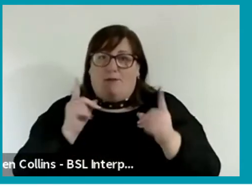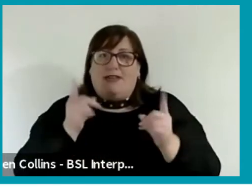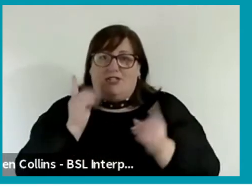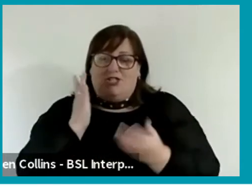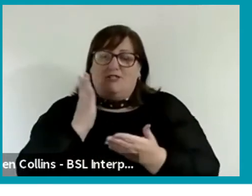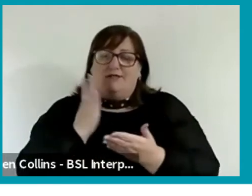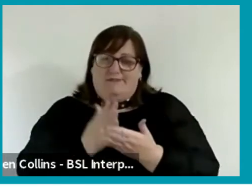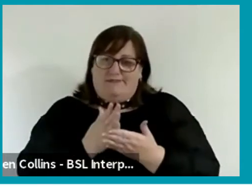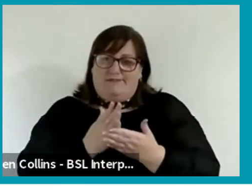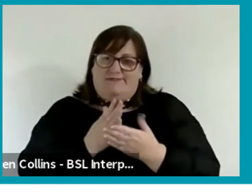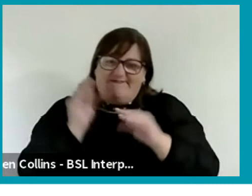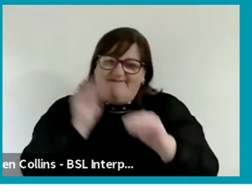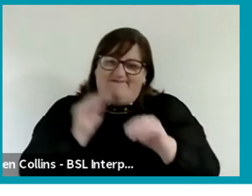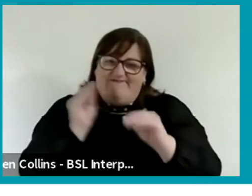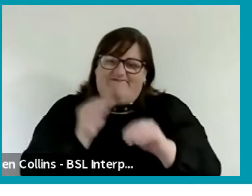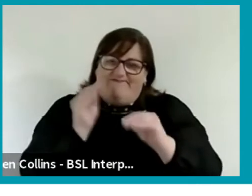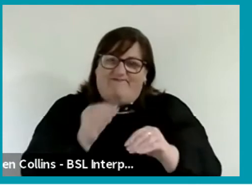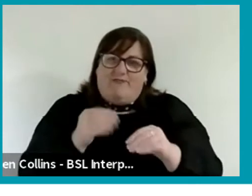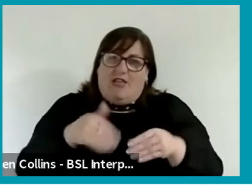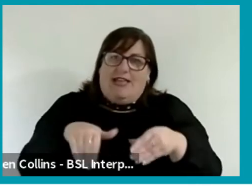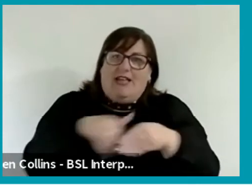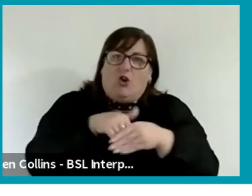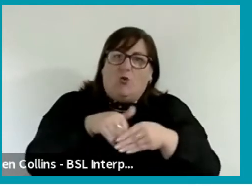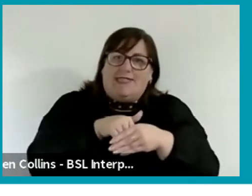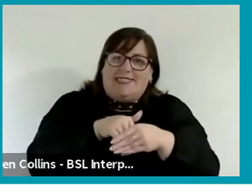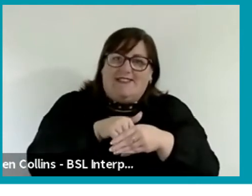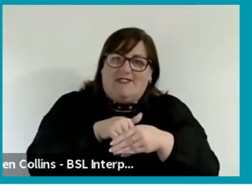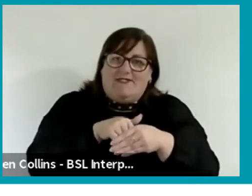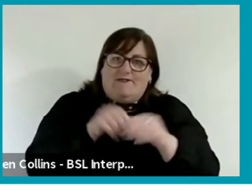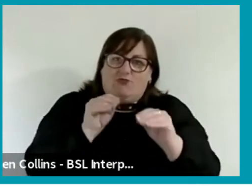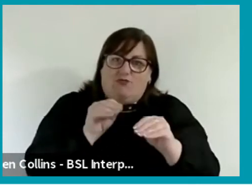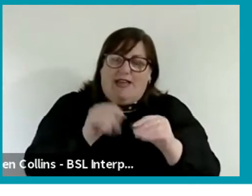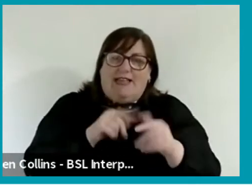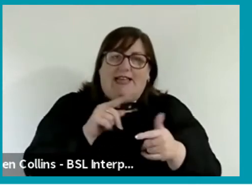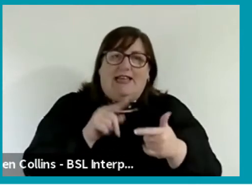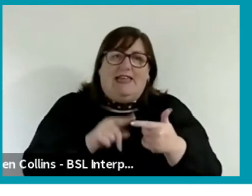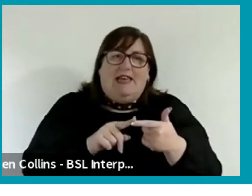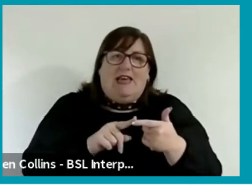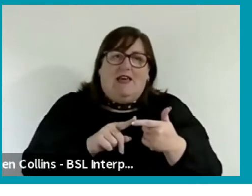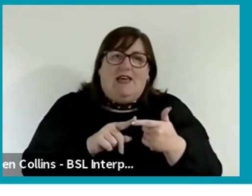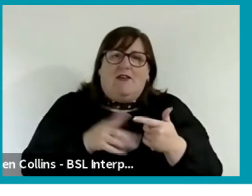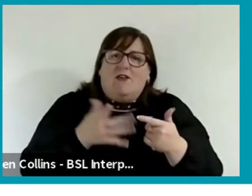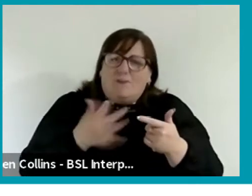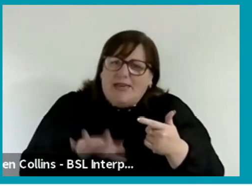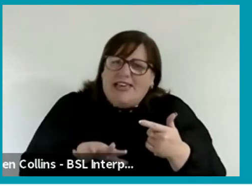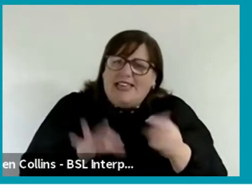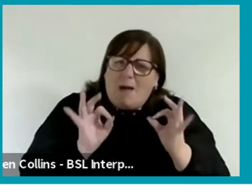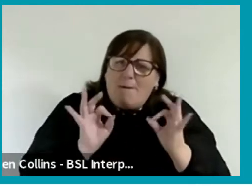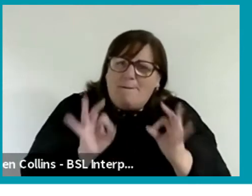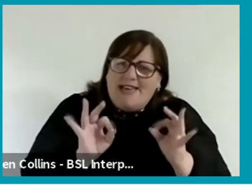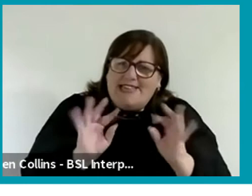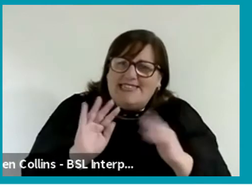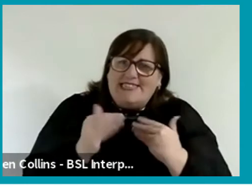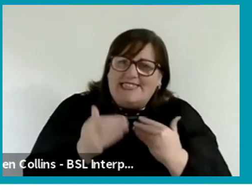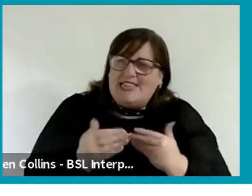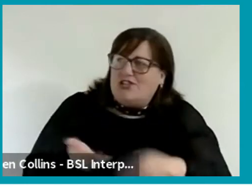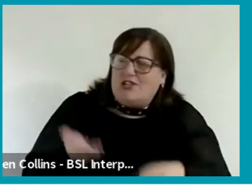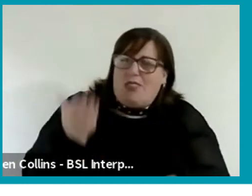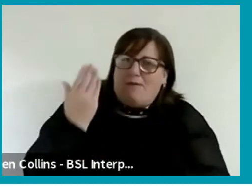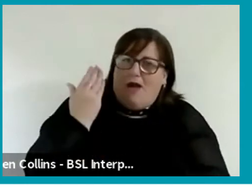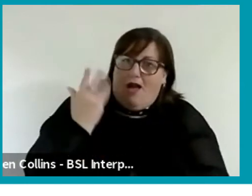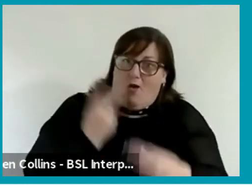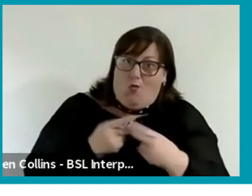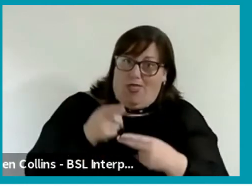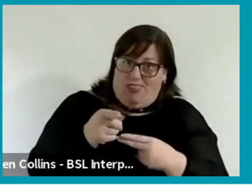inclusive trainings. We do speak to them. We had amazing sessions with Evenbreak in the past in terms of